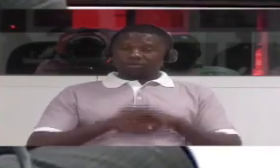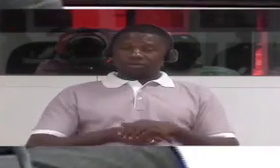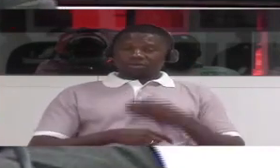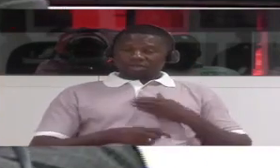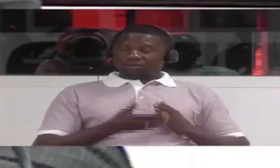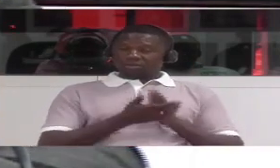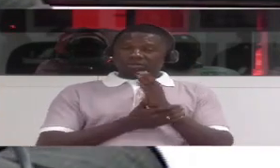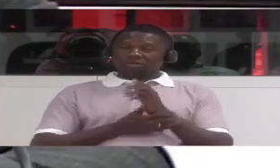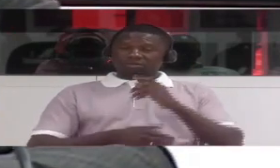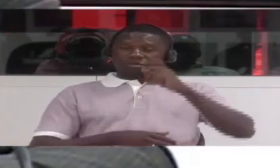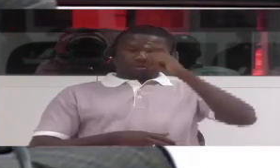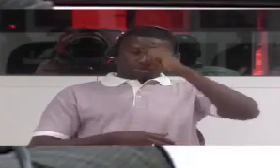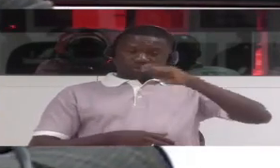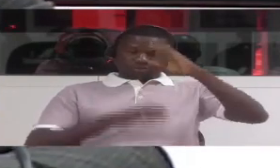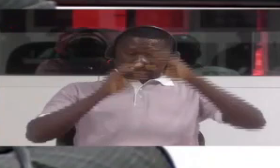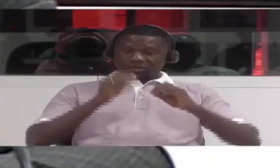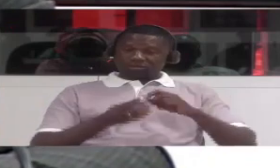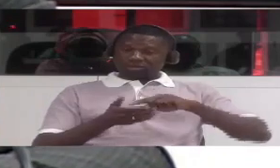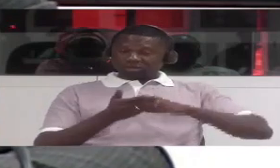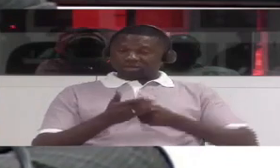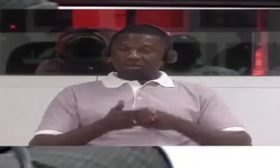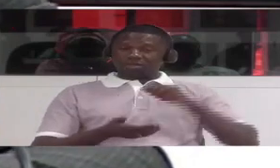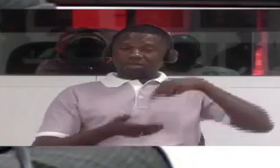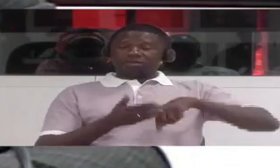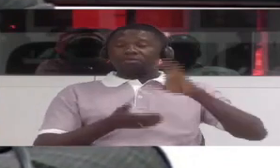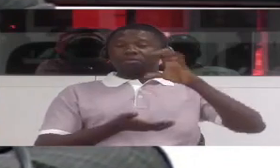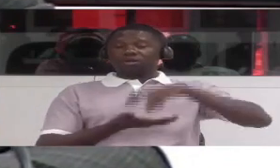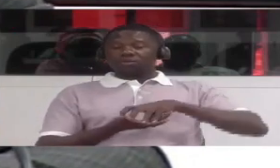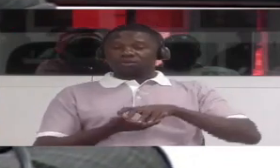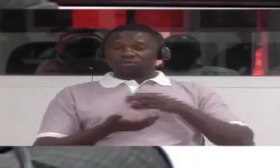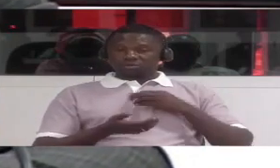Police Station, Banjul. I was taken upstairs.